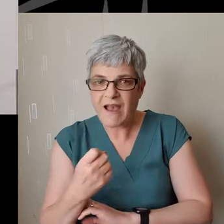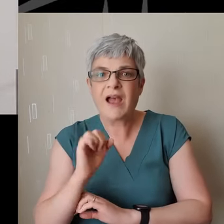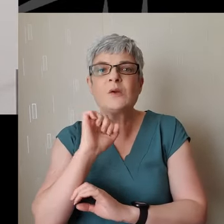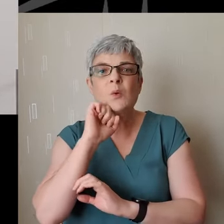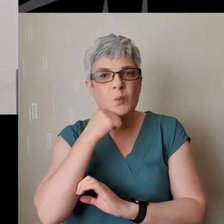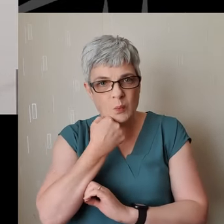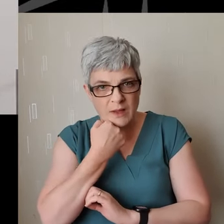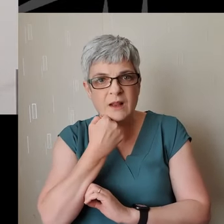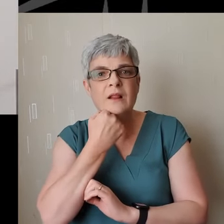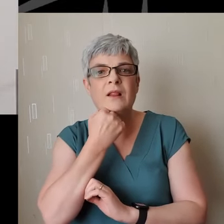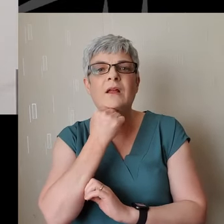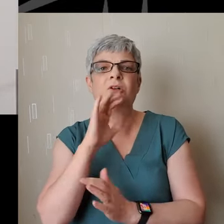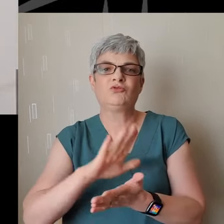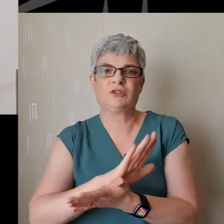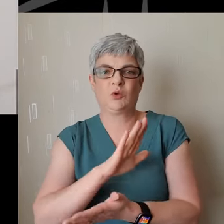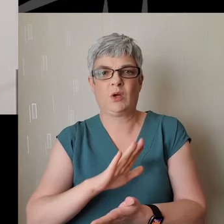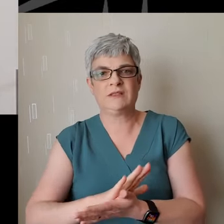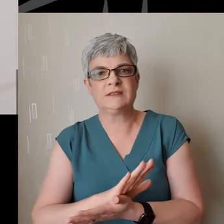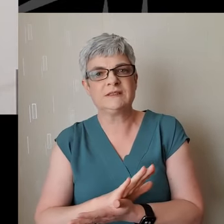rejoice.